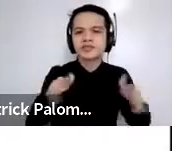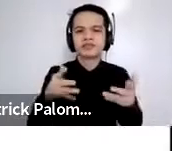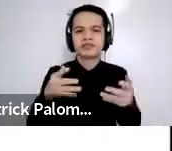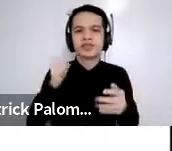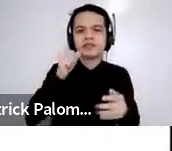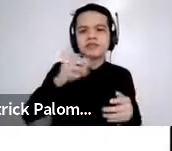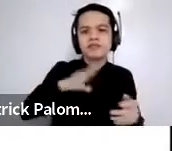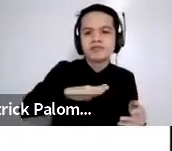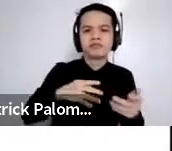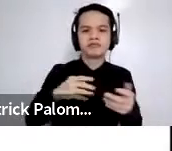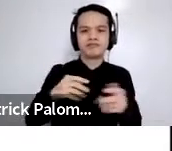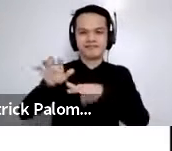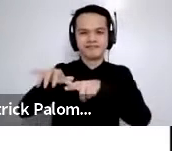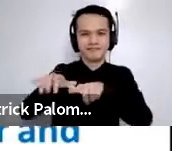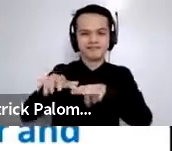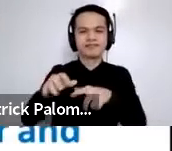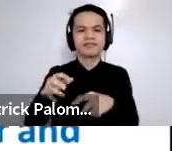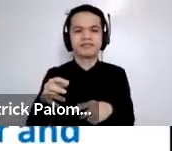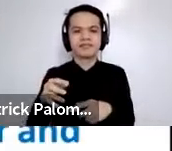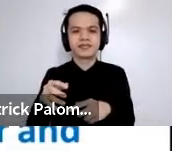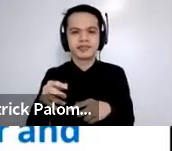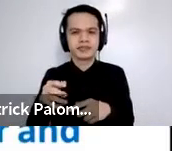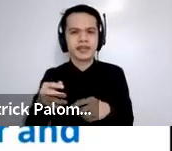disabilities, before and during disaster.